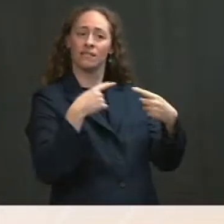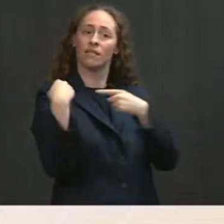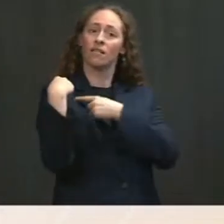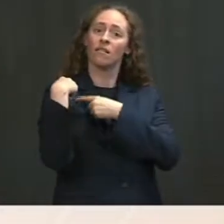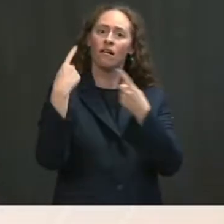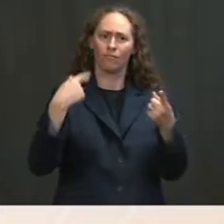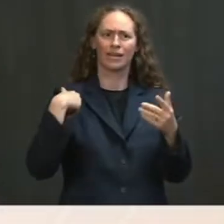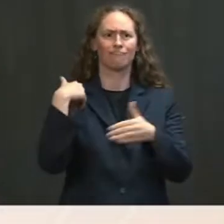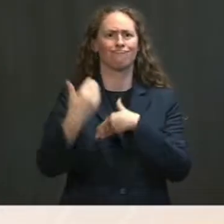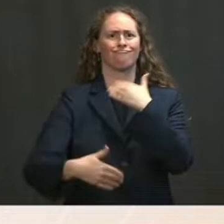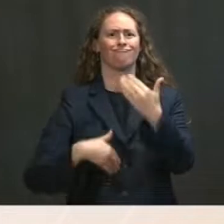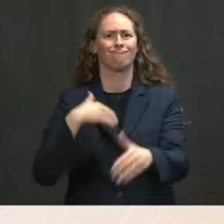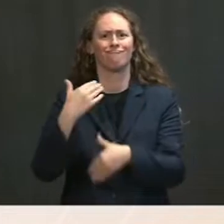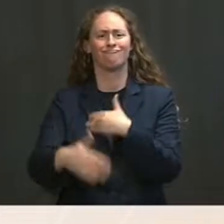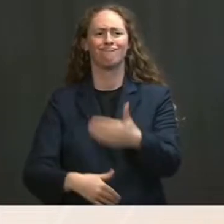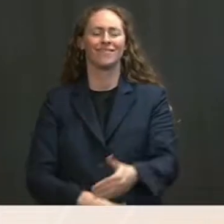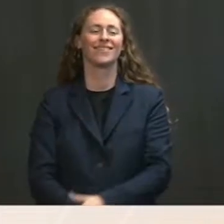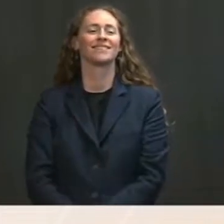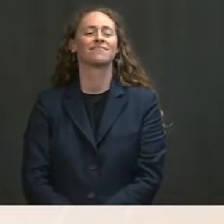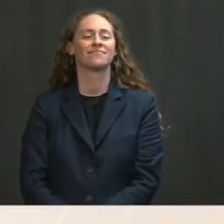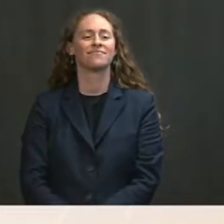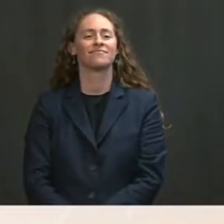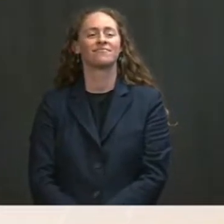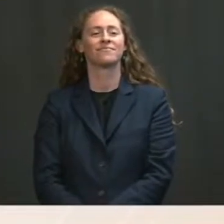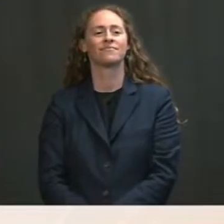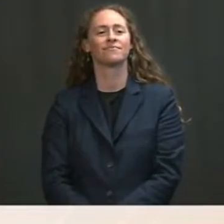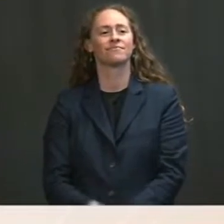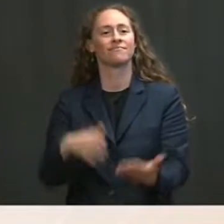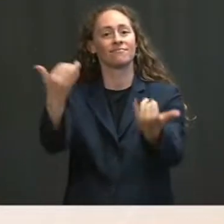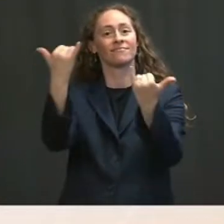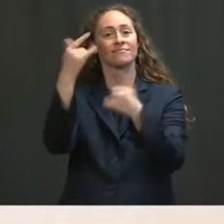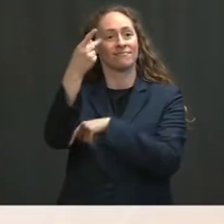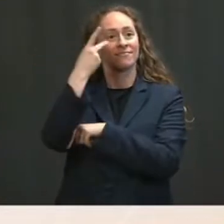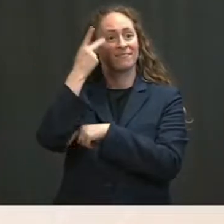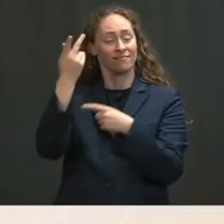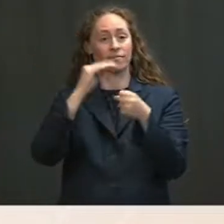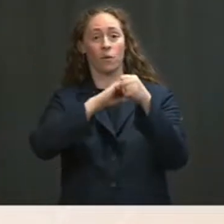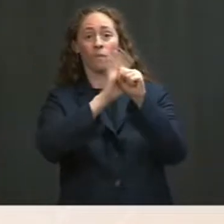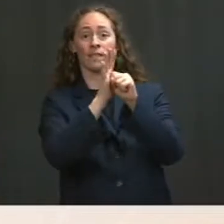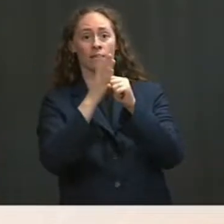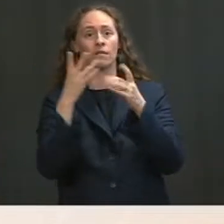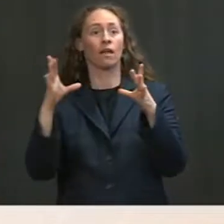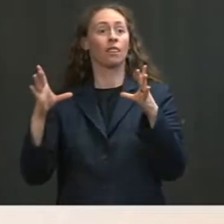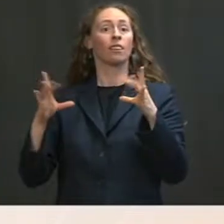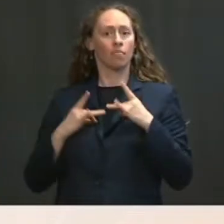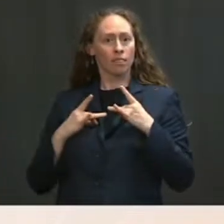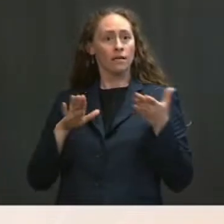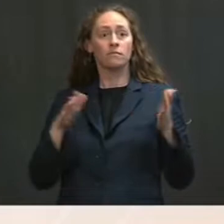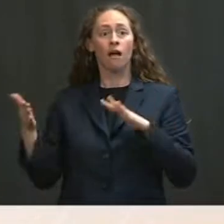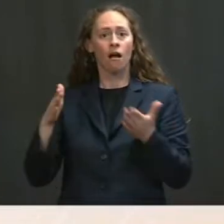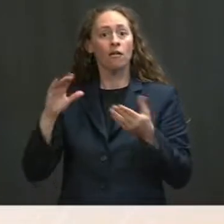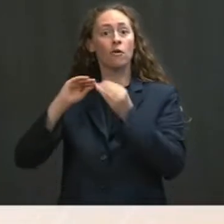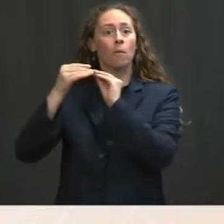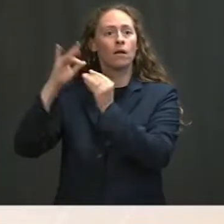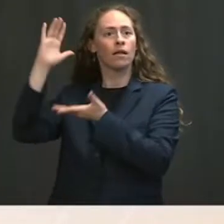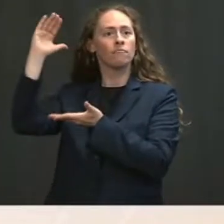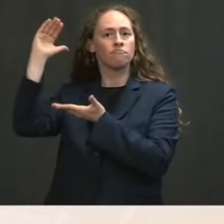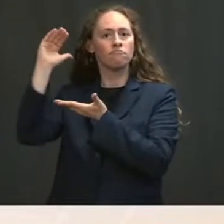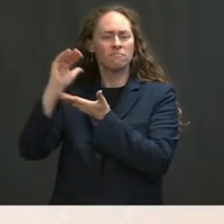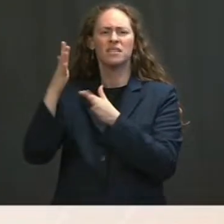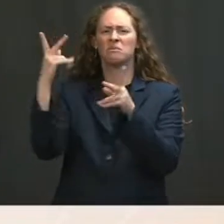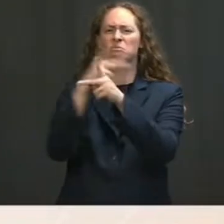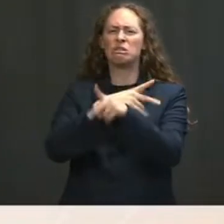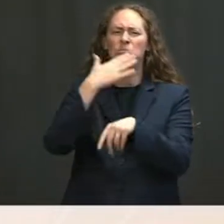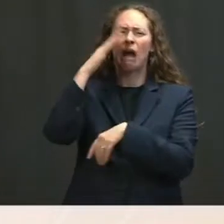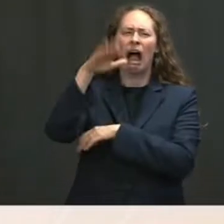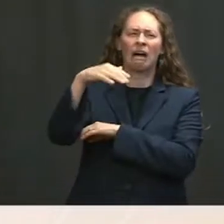States. Right now, we are seeing COVID deaths markedly down from their peak in January. We have 160 million people who have been